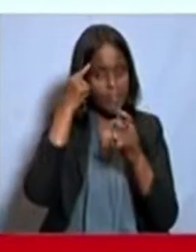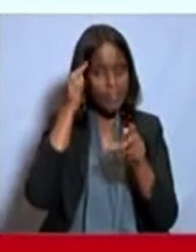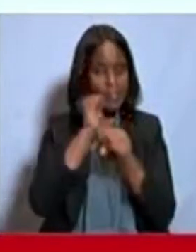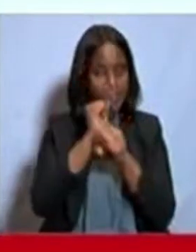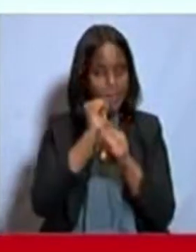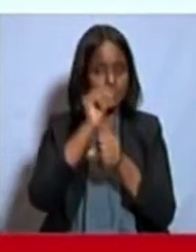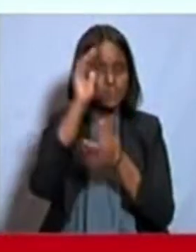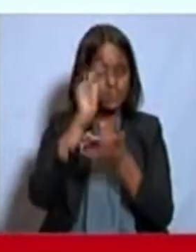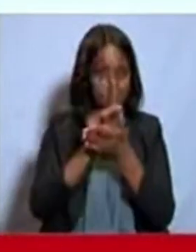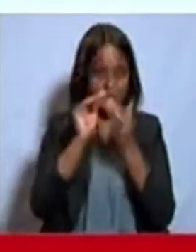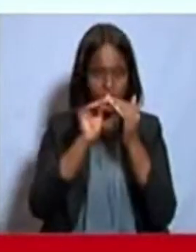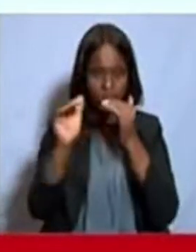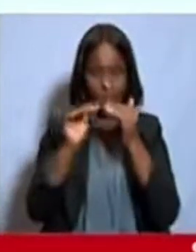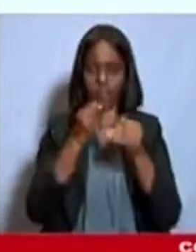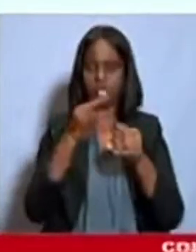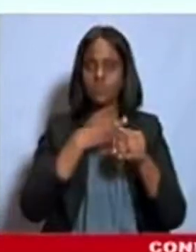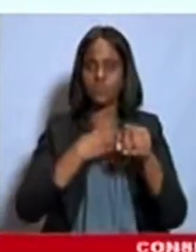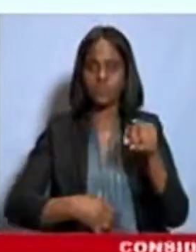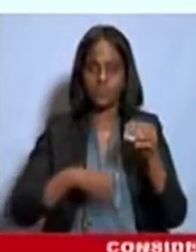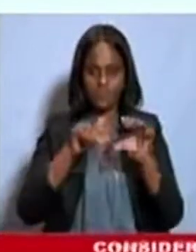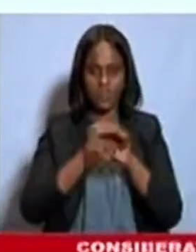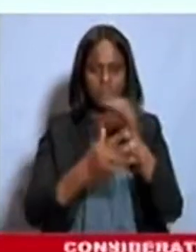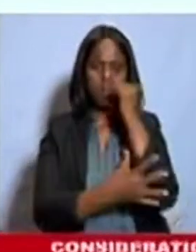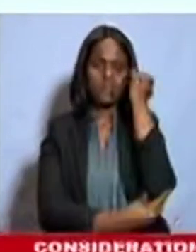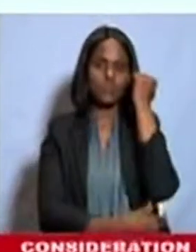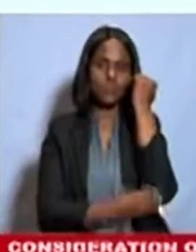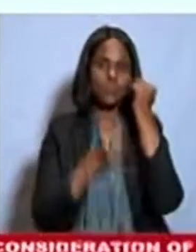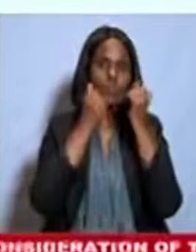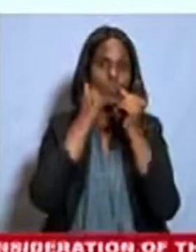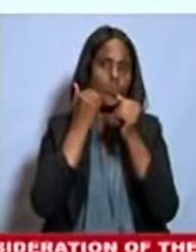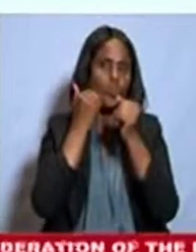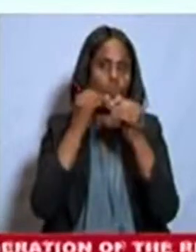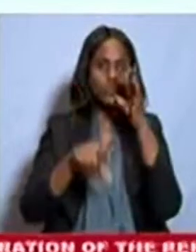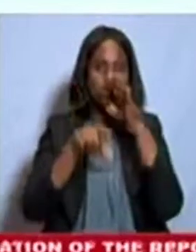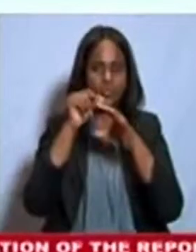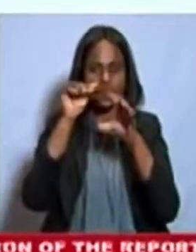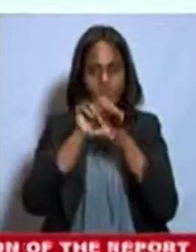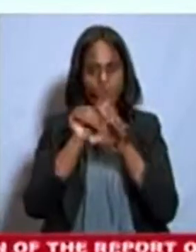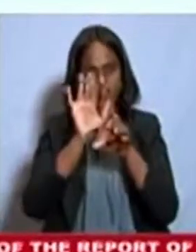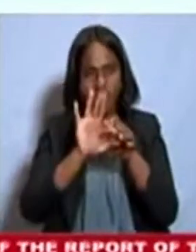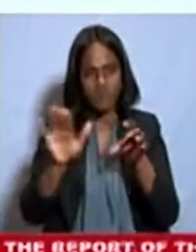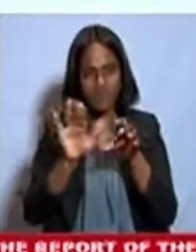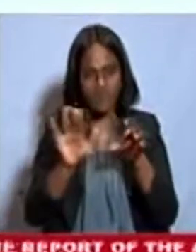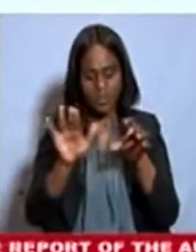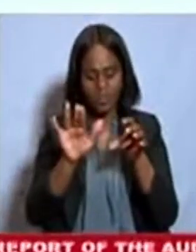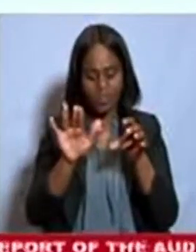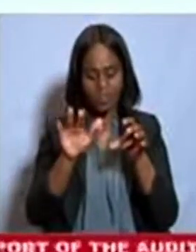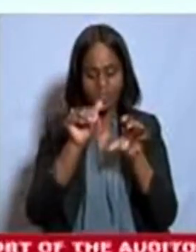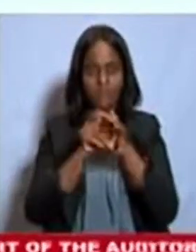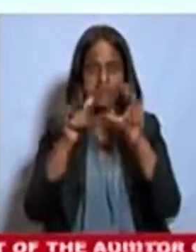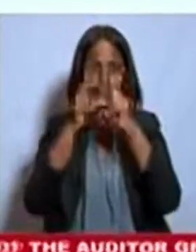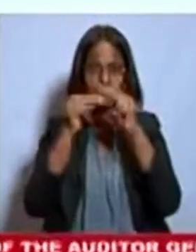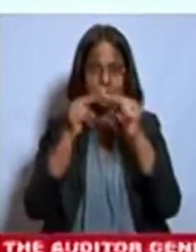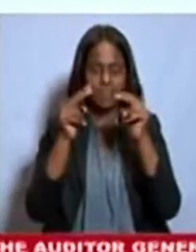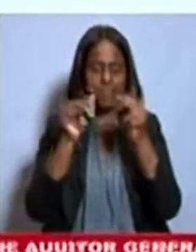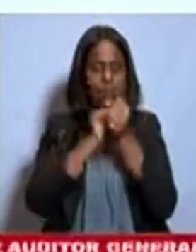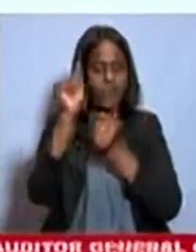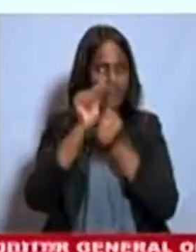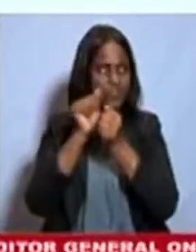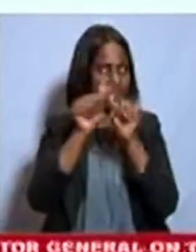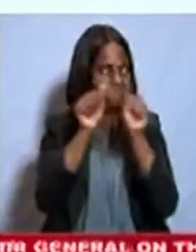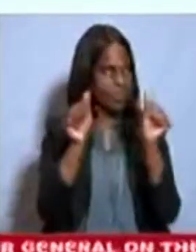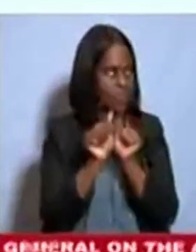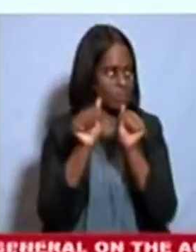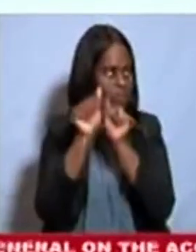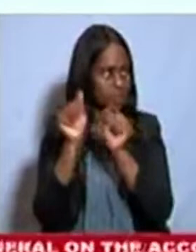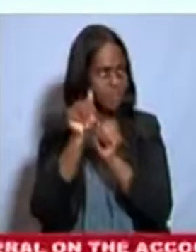reduce the levels of poverty in vulnerable households found predominantly in the rural and remote areas,